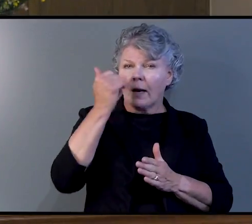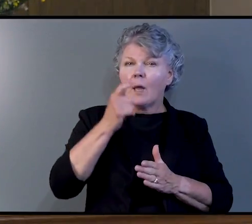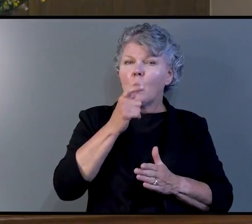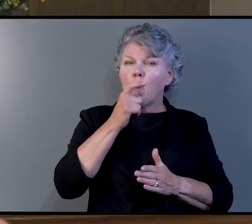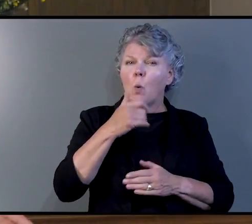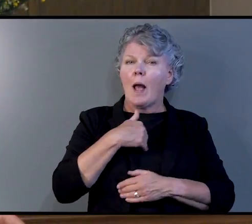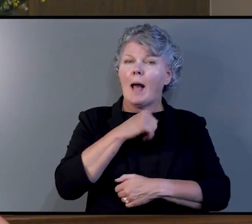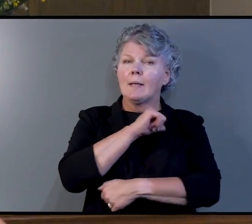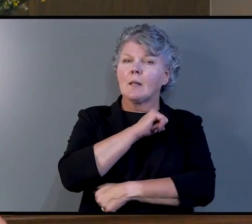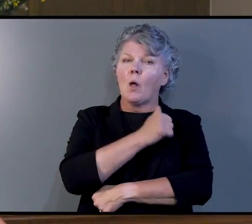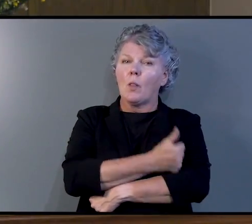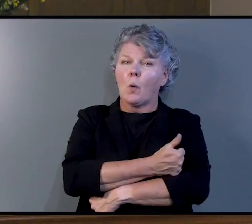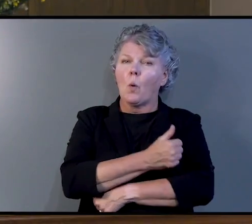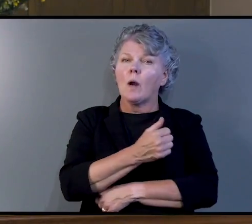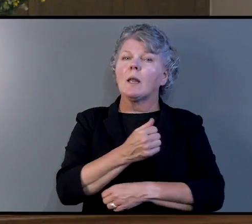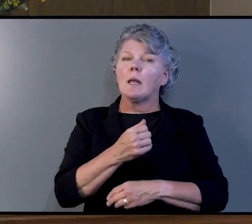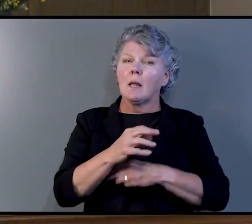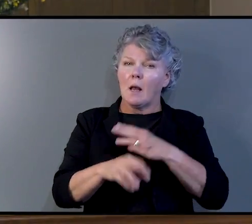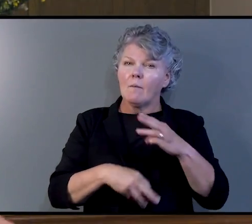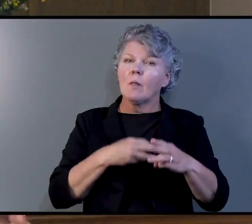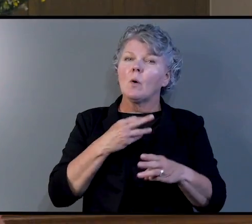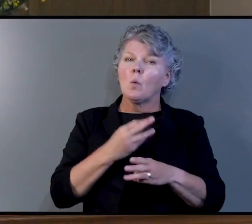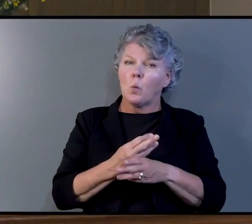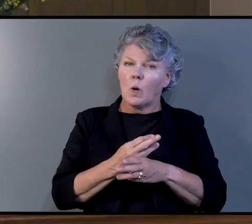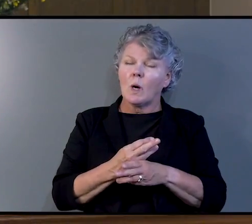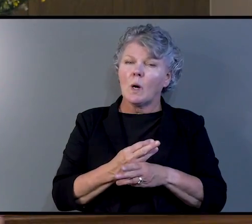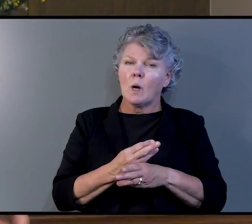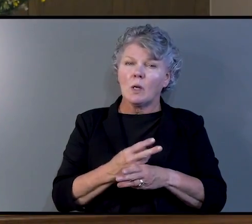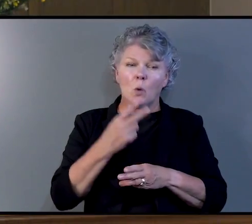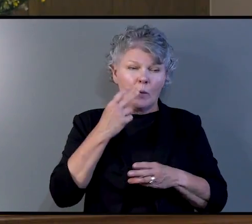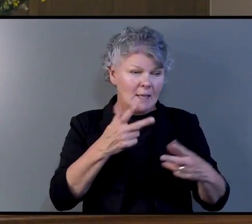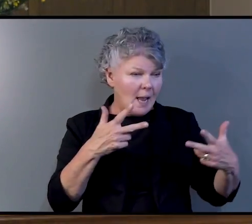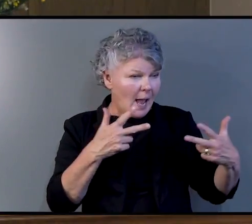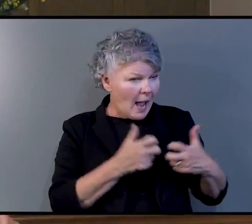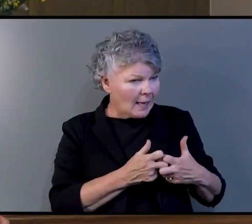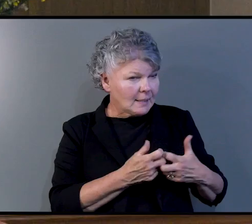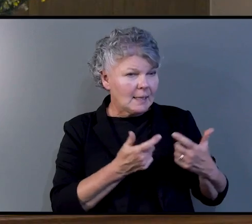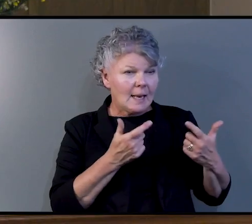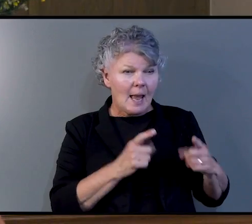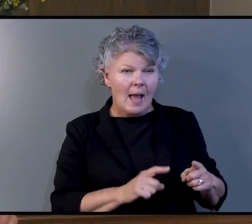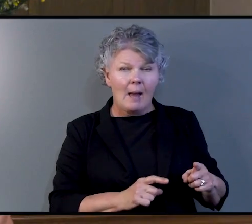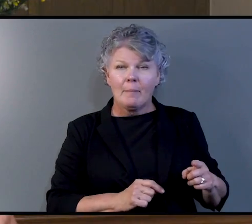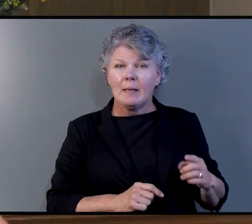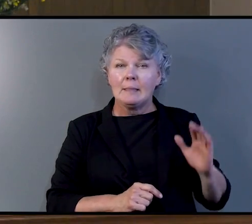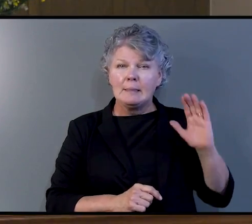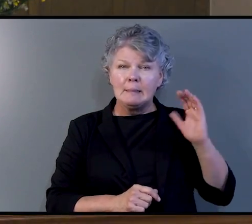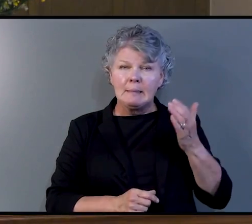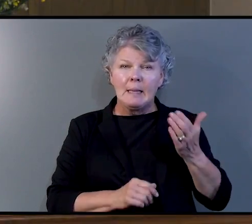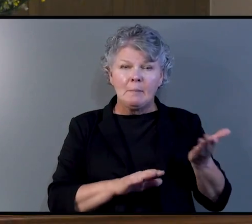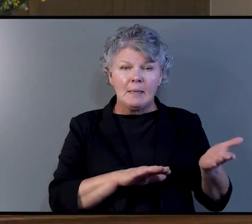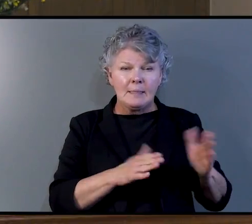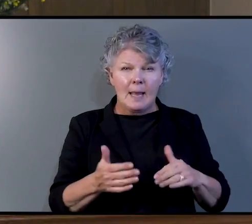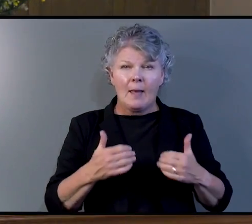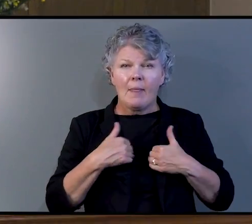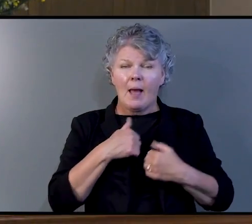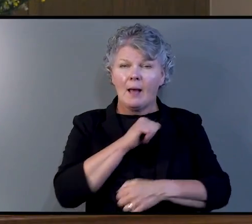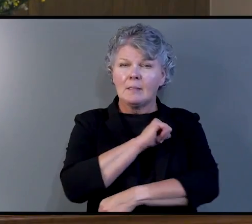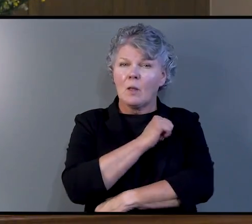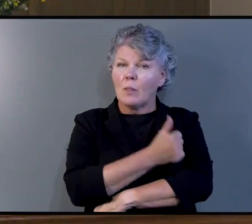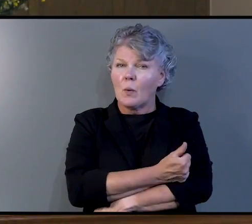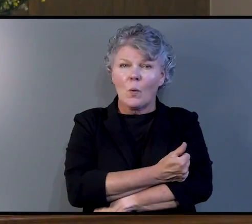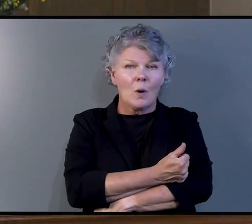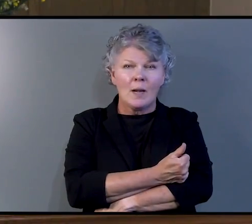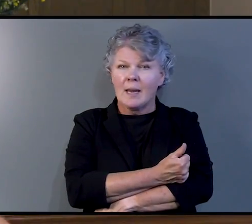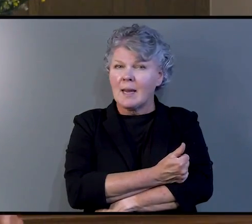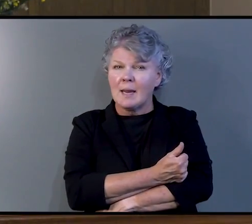authority and is in charge of this world. When we see a horrible accident happen, it may seem like death has authority in this